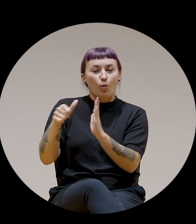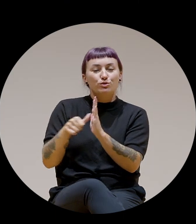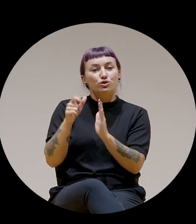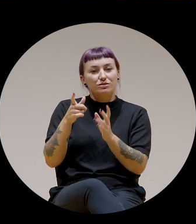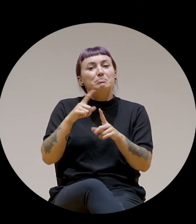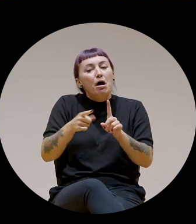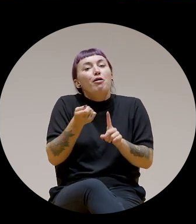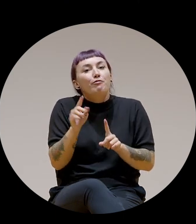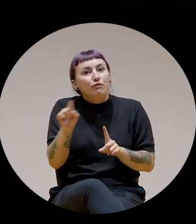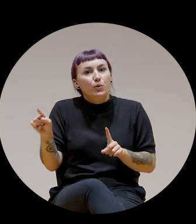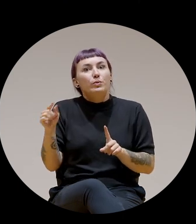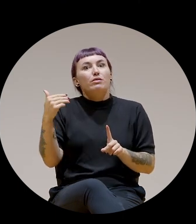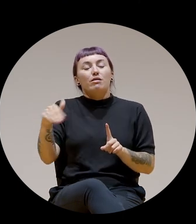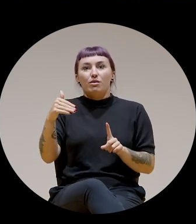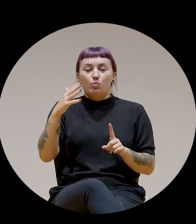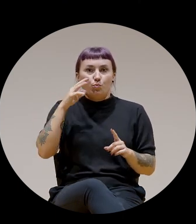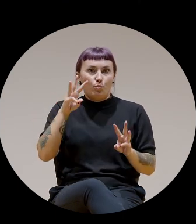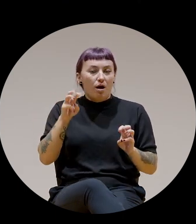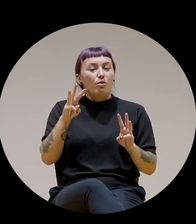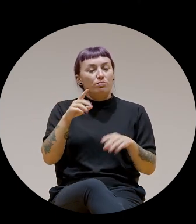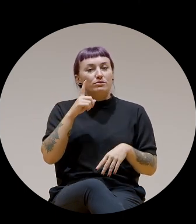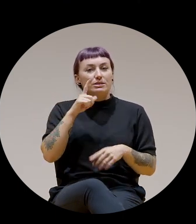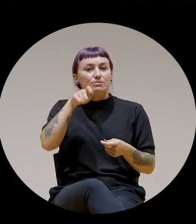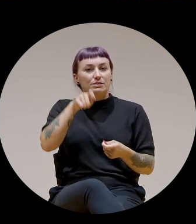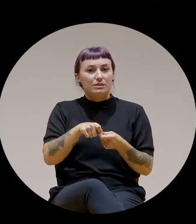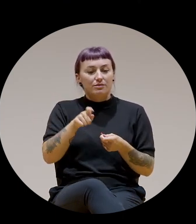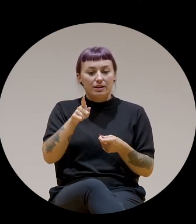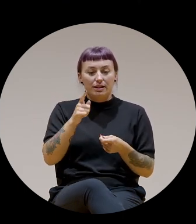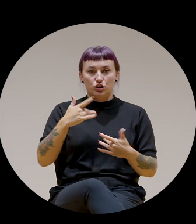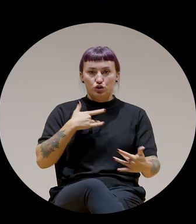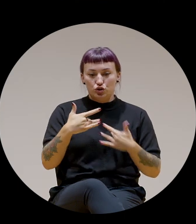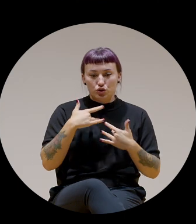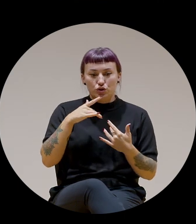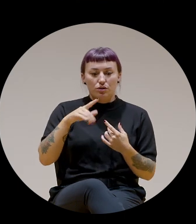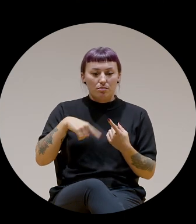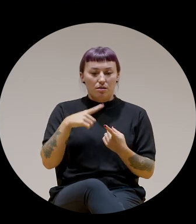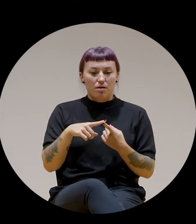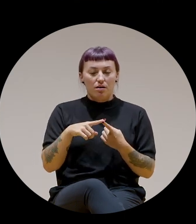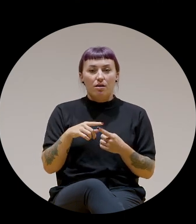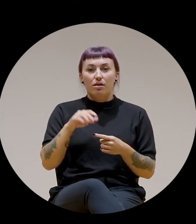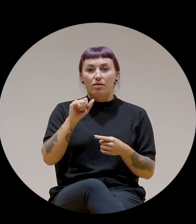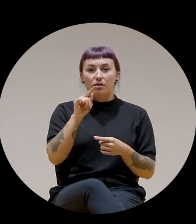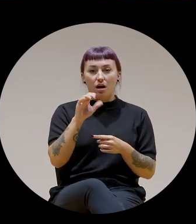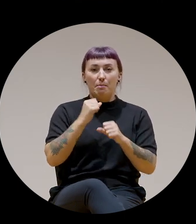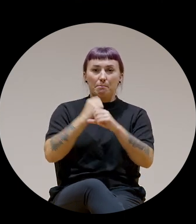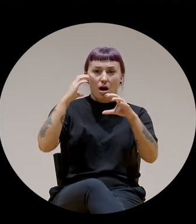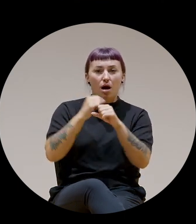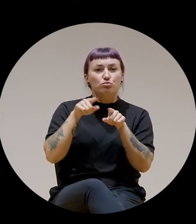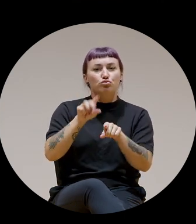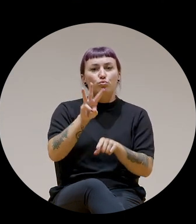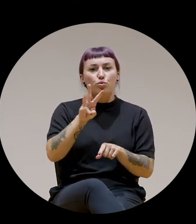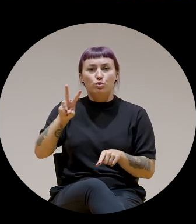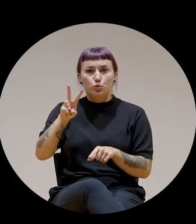but there are a few that just would knock you out. And he was particularly concerned about the atomic bomb in World War